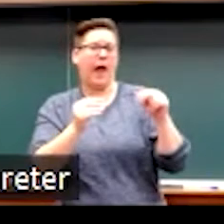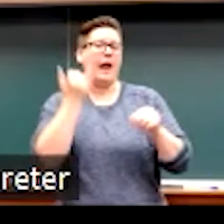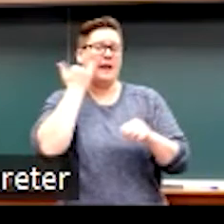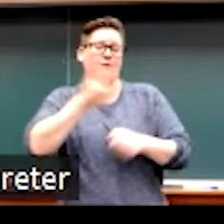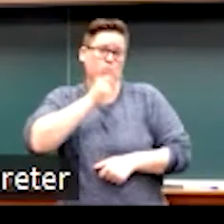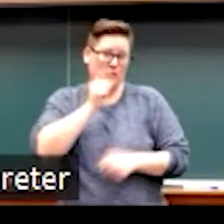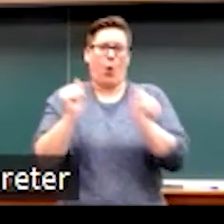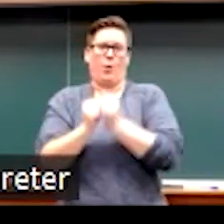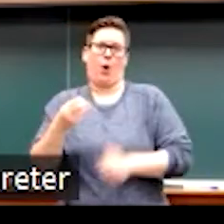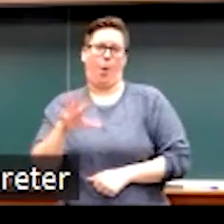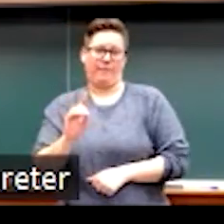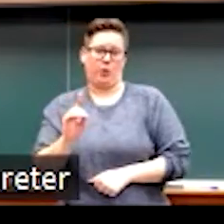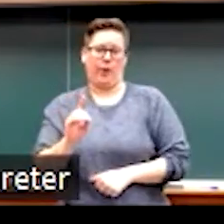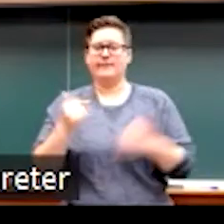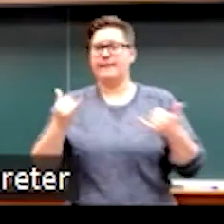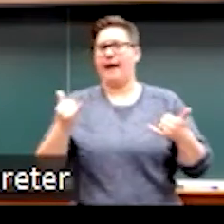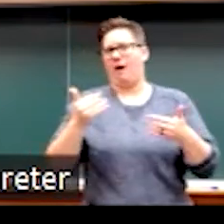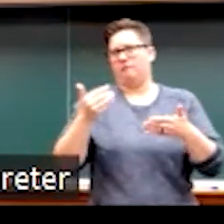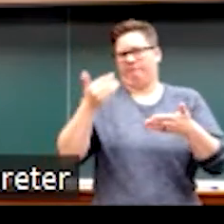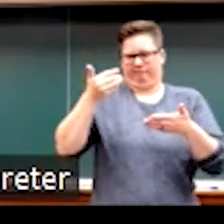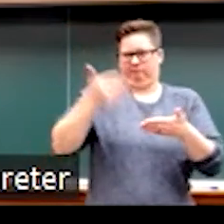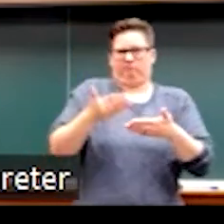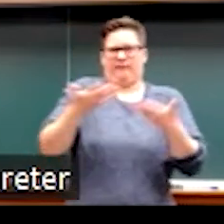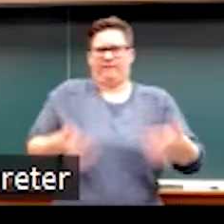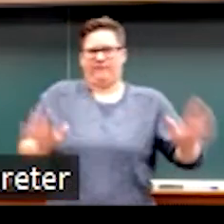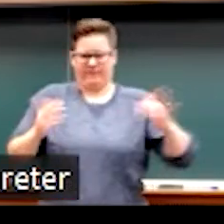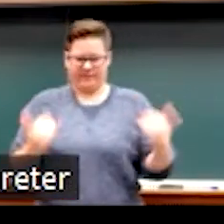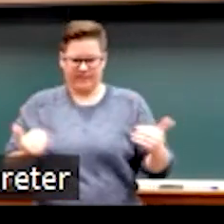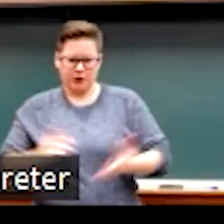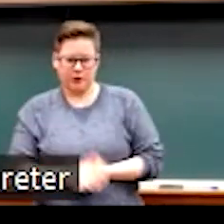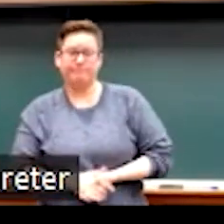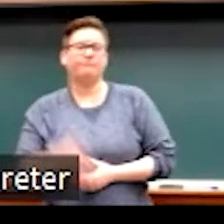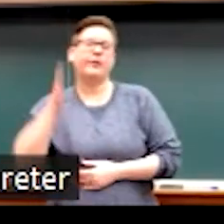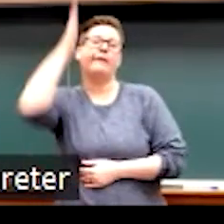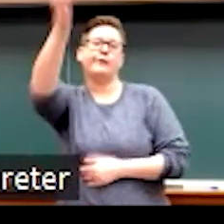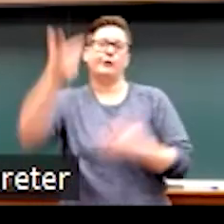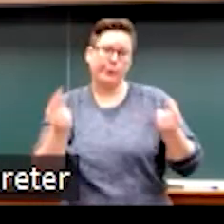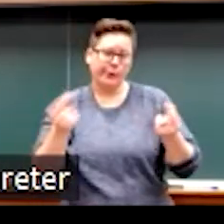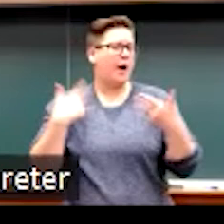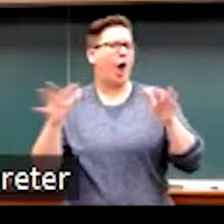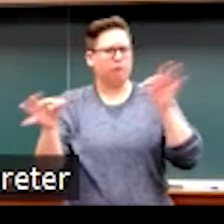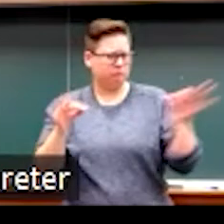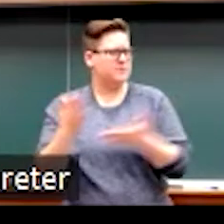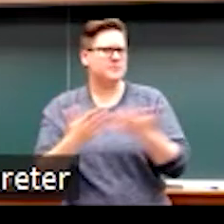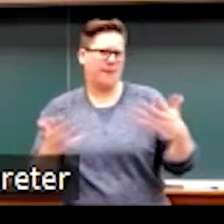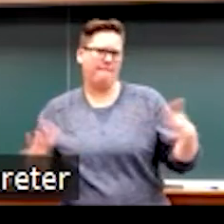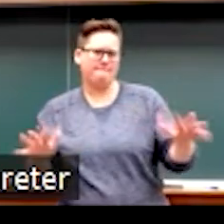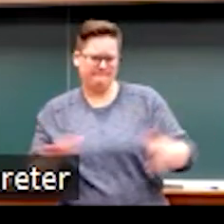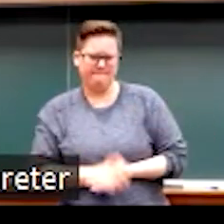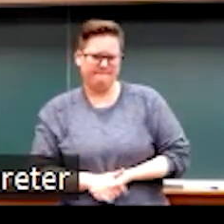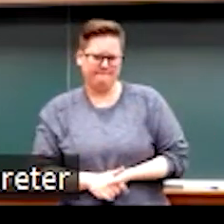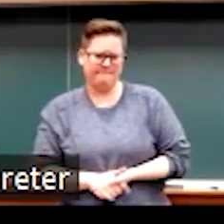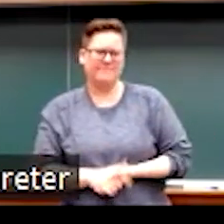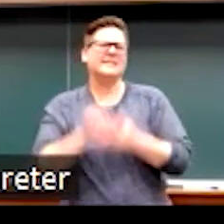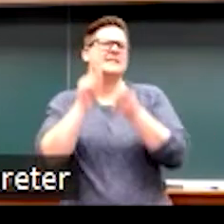trajectories. So as I wrap up here, I'm very close to the end. Future directions, I've covered a few already, but a